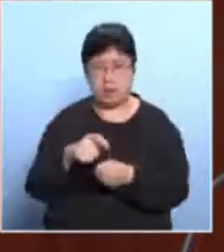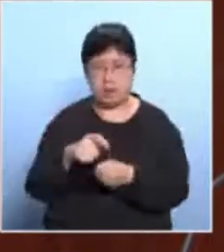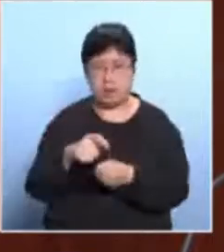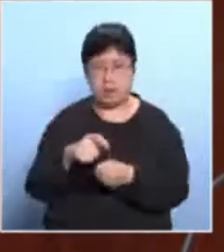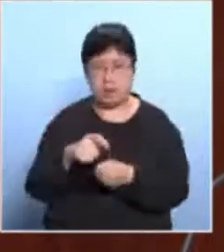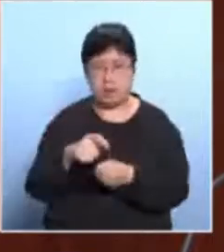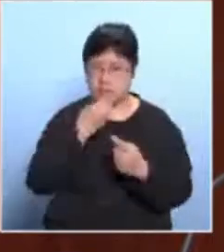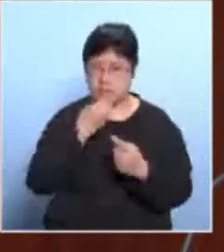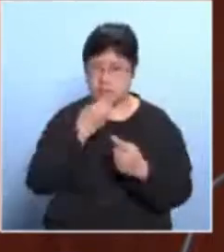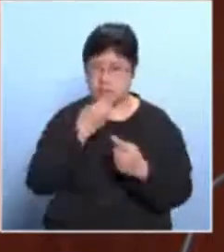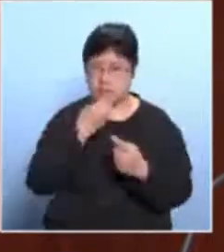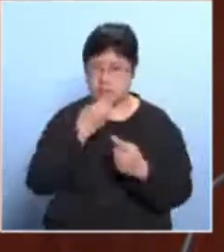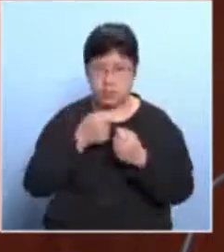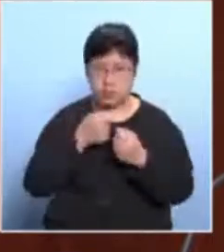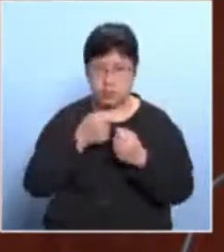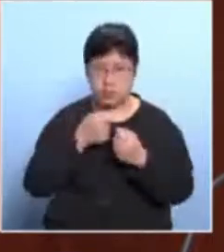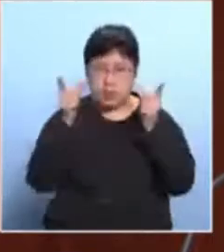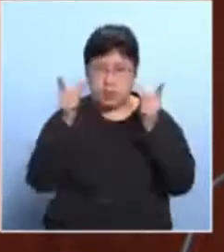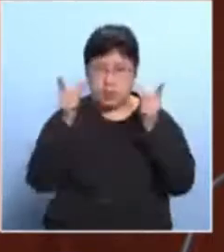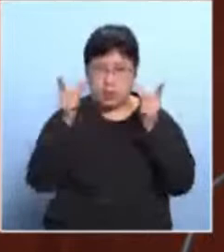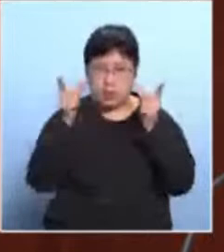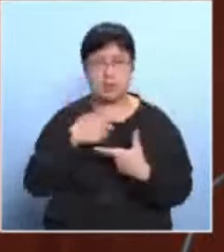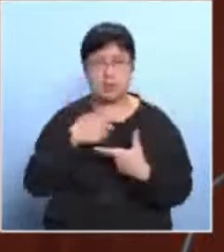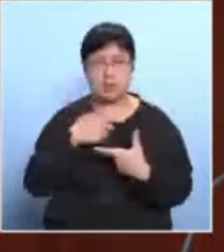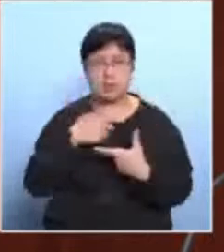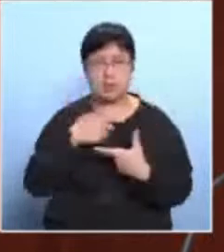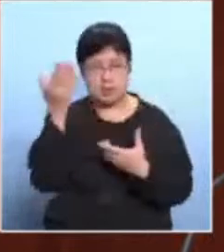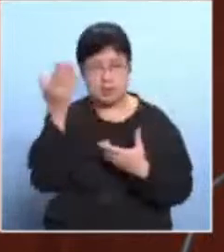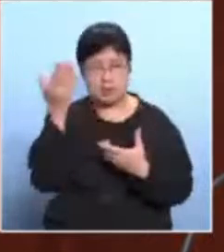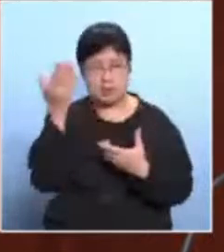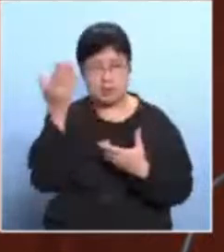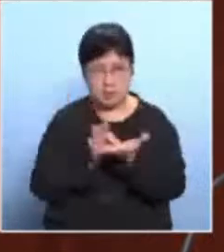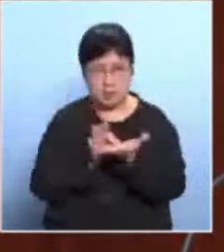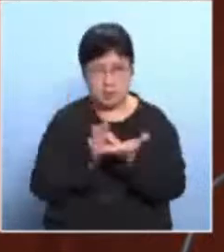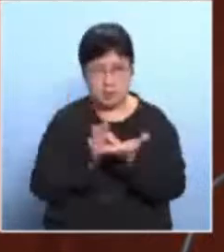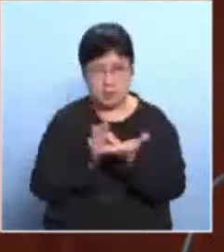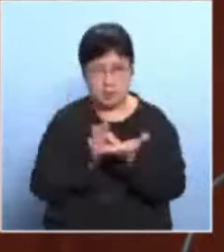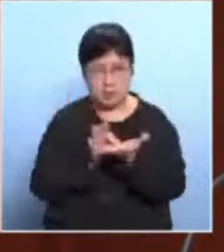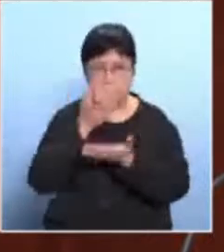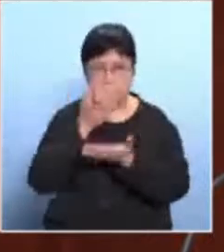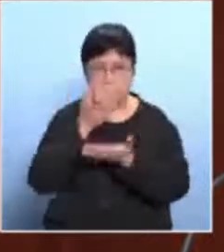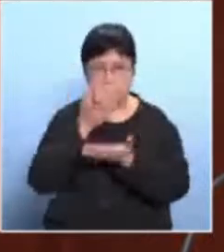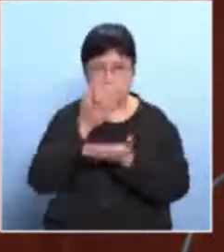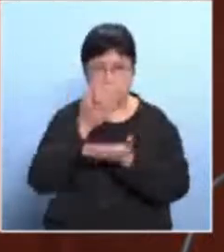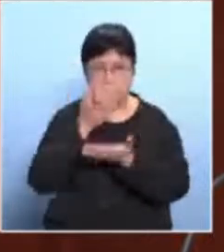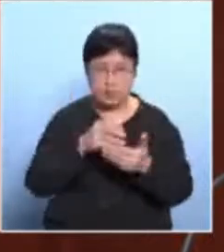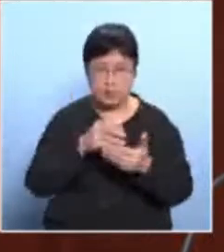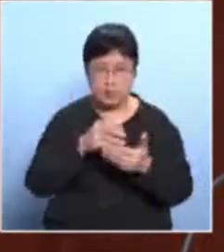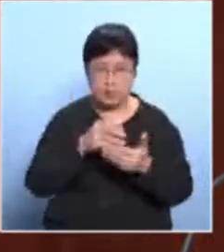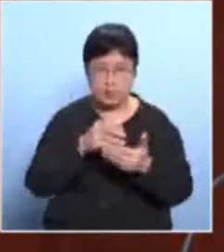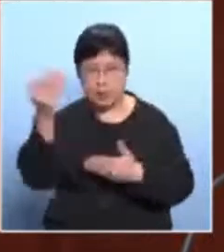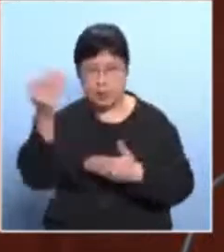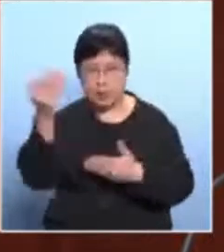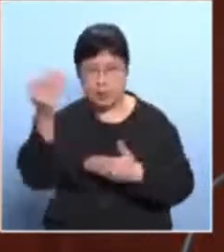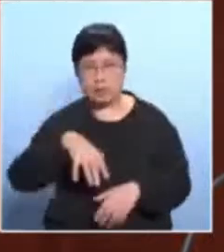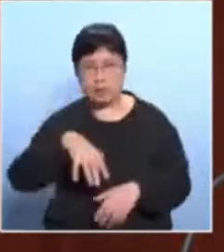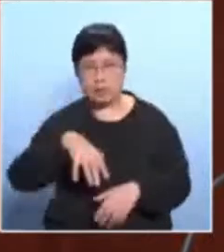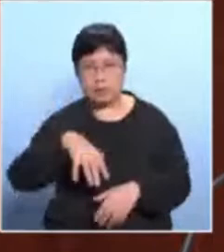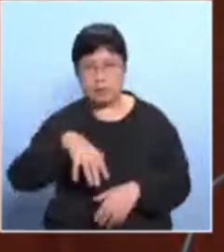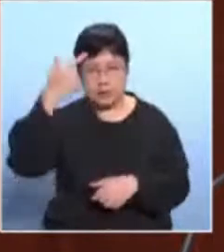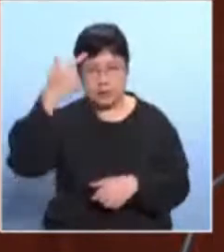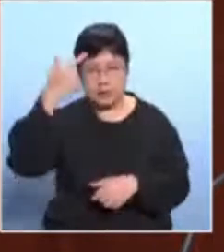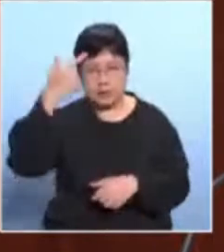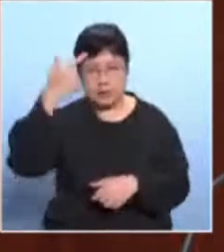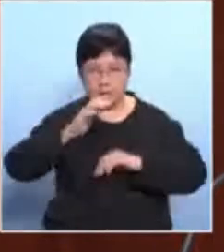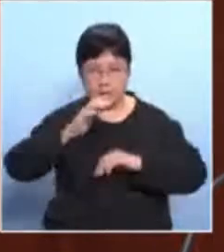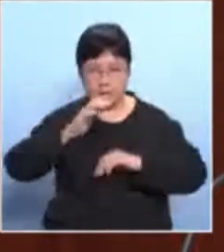provide multilingual virtual guides, and making use of smart technologies to strengthen management of inbound tour